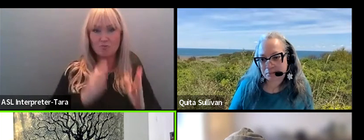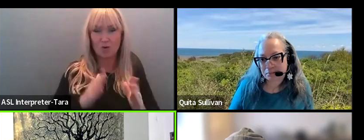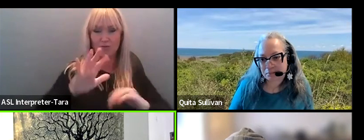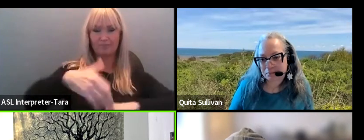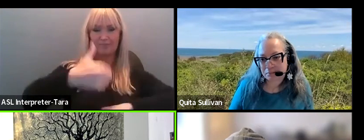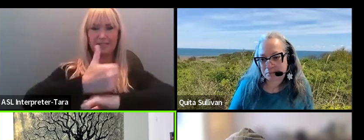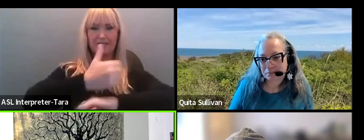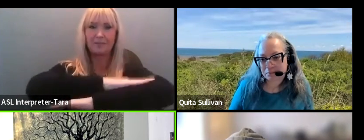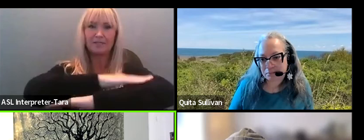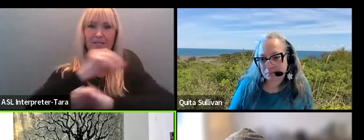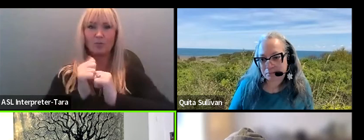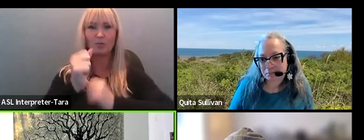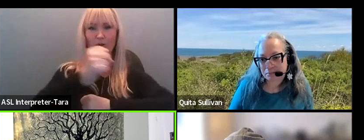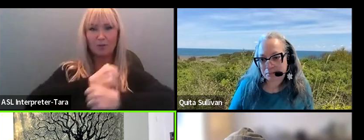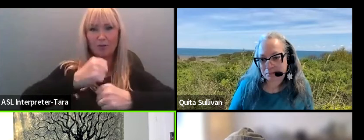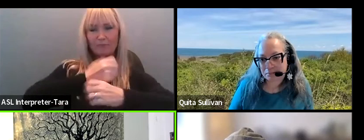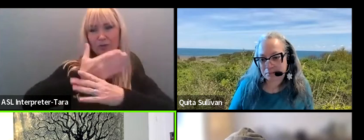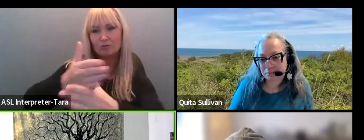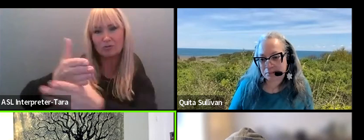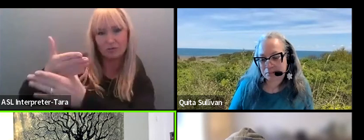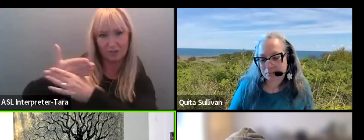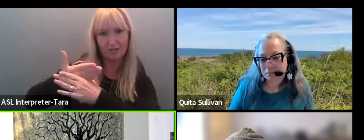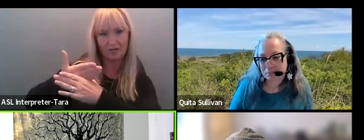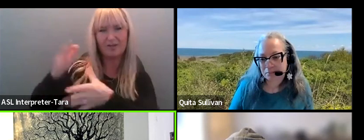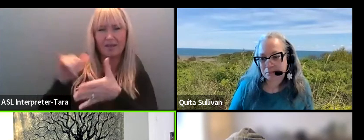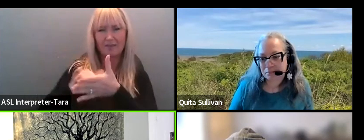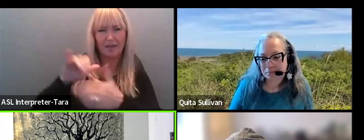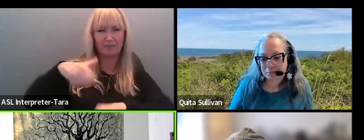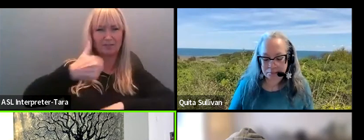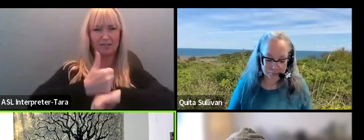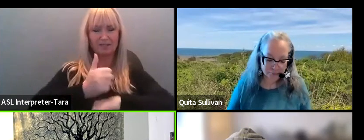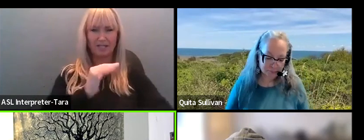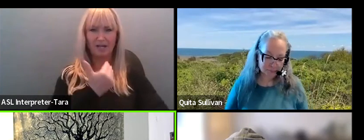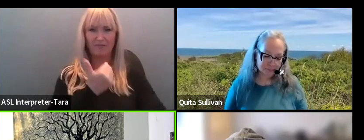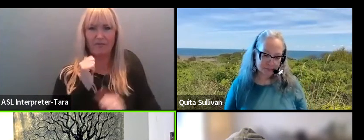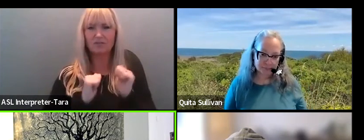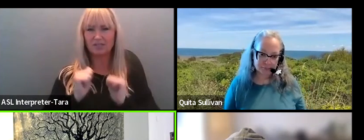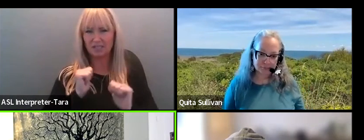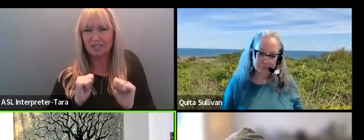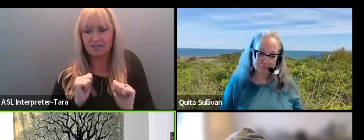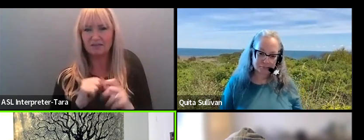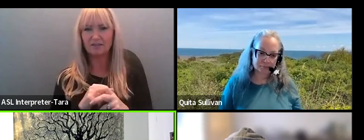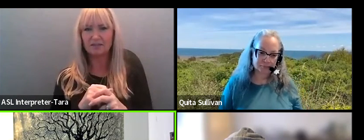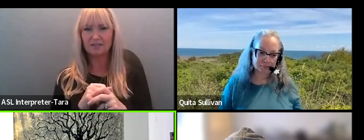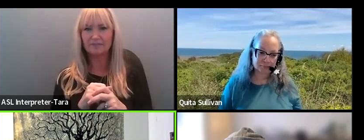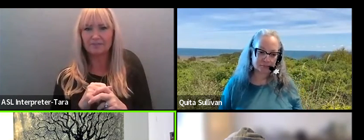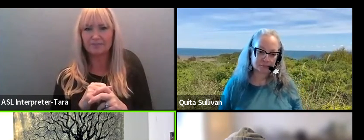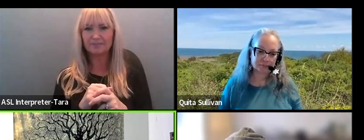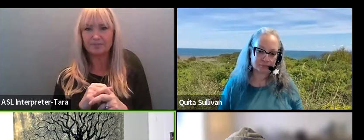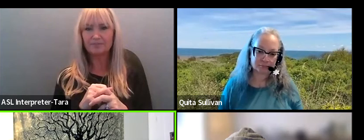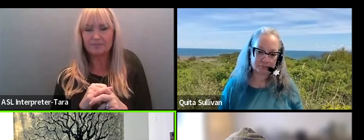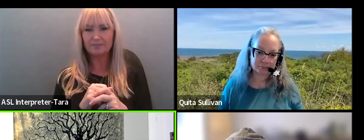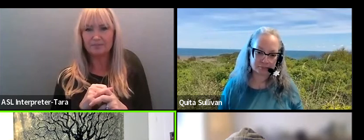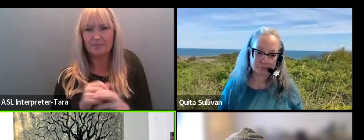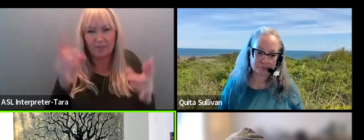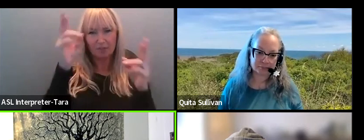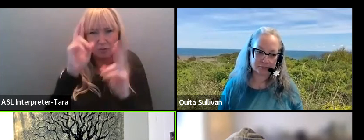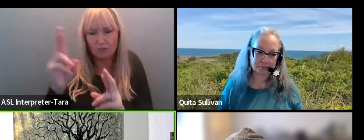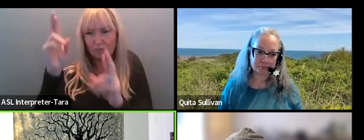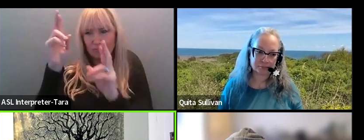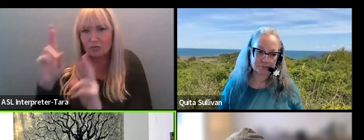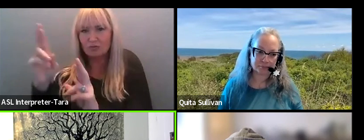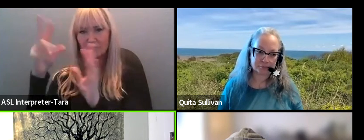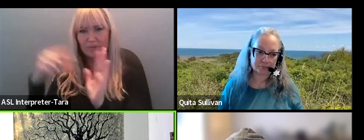setting of our particular scene, to pay homage to multiple pieces of our